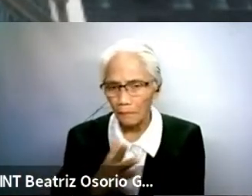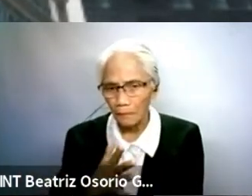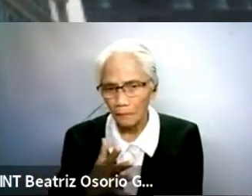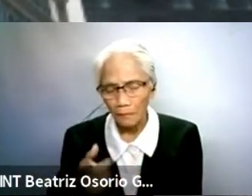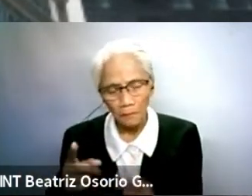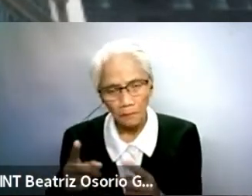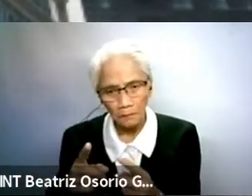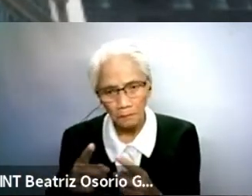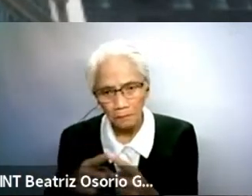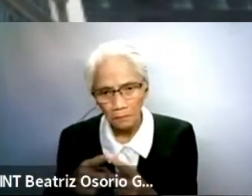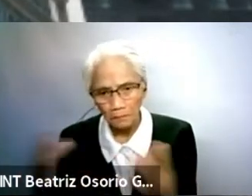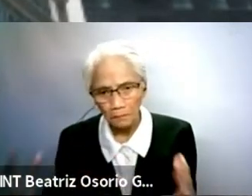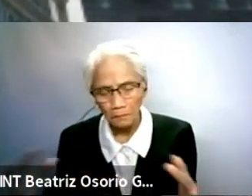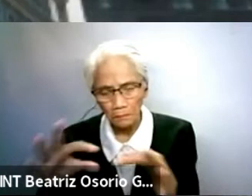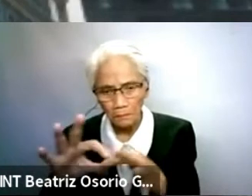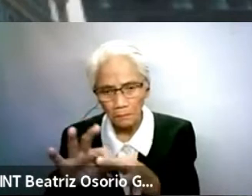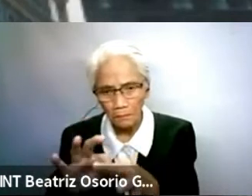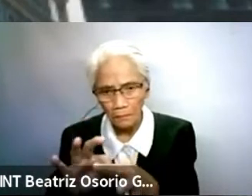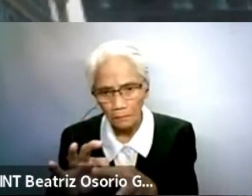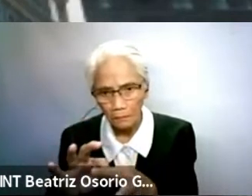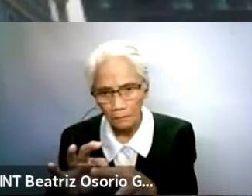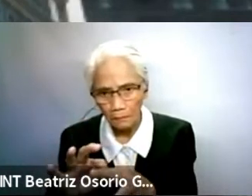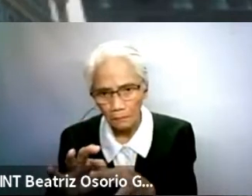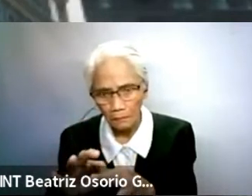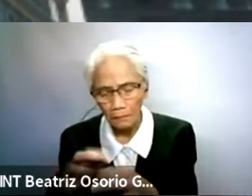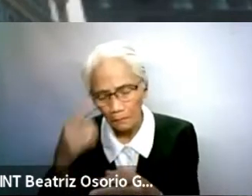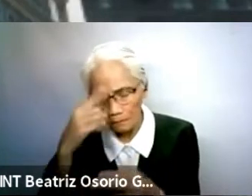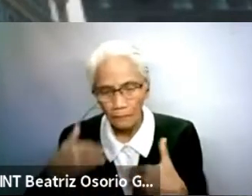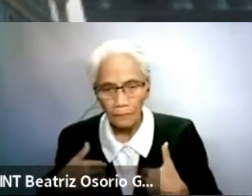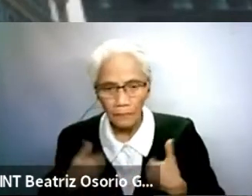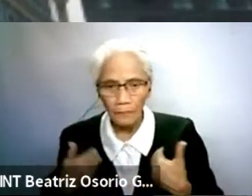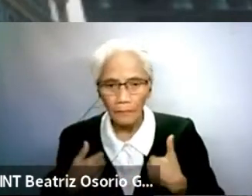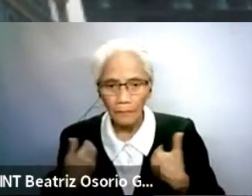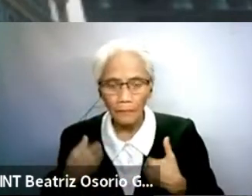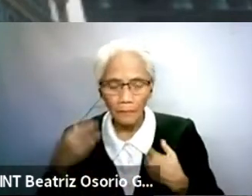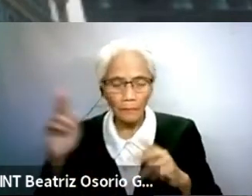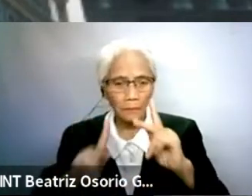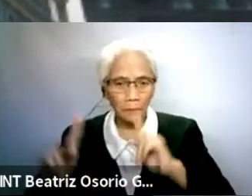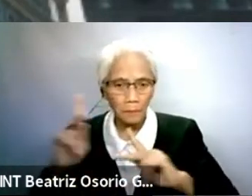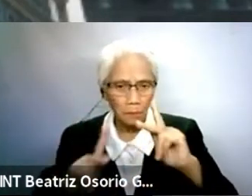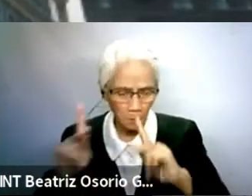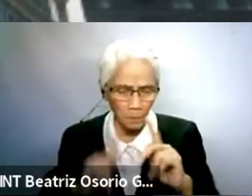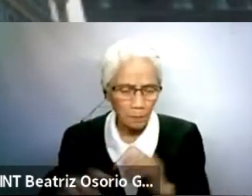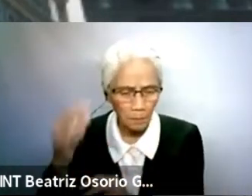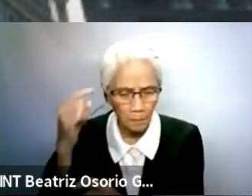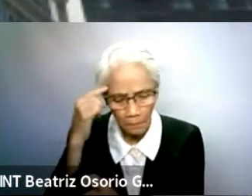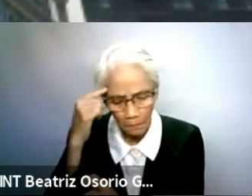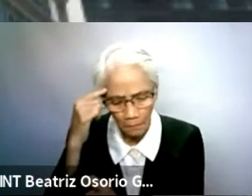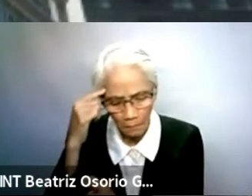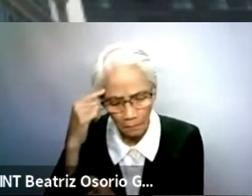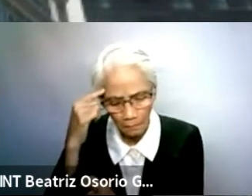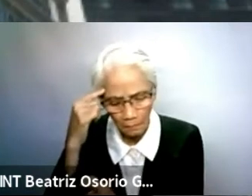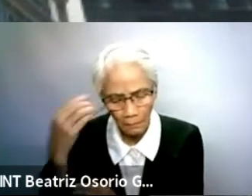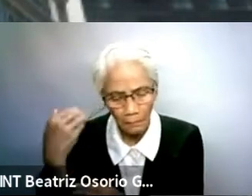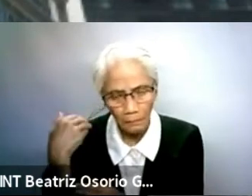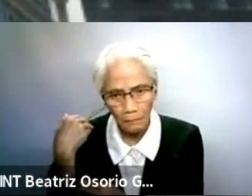engage participants from children and young people. And I think under some sort we